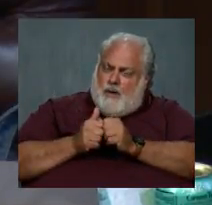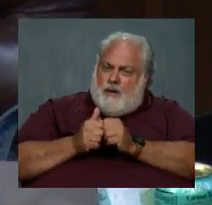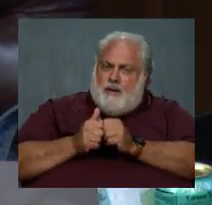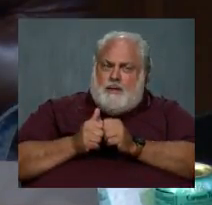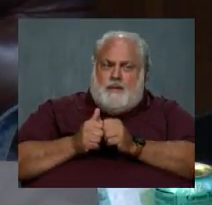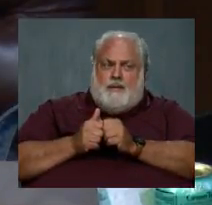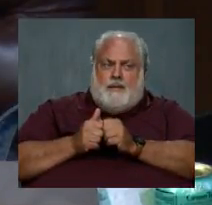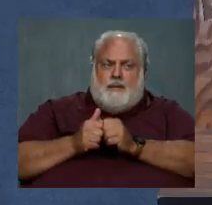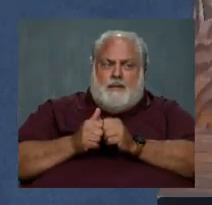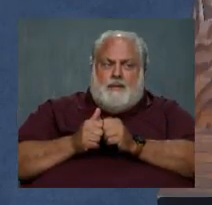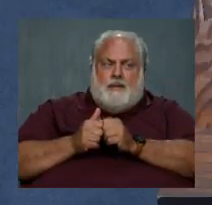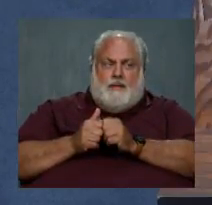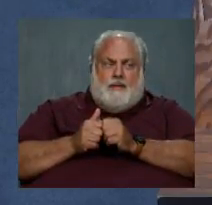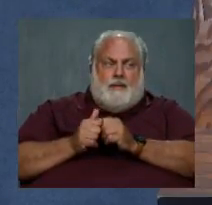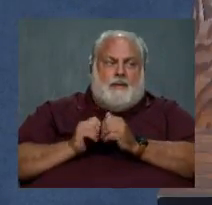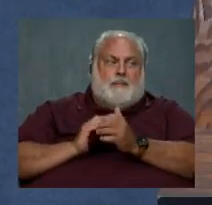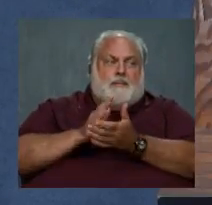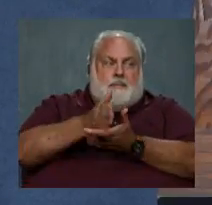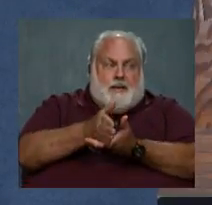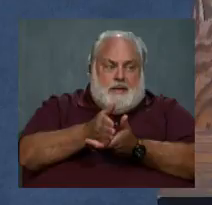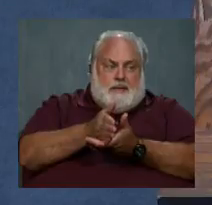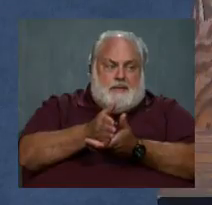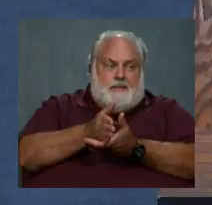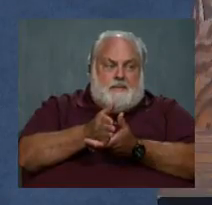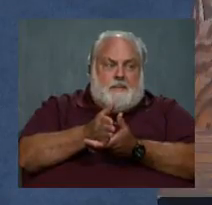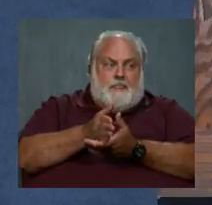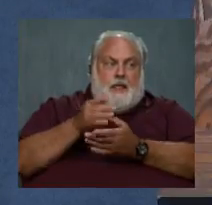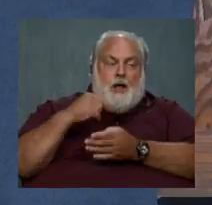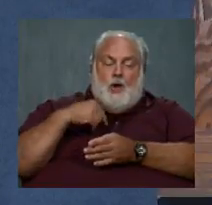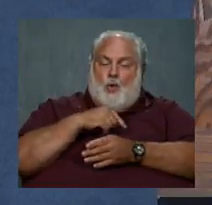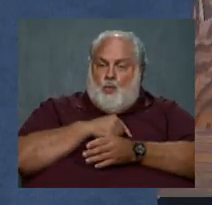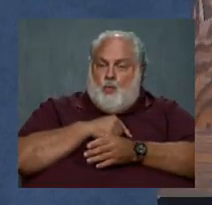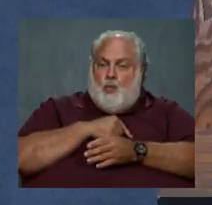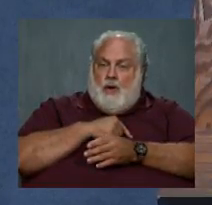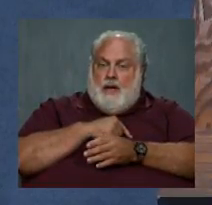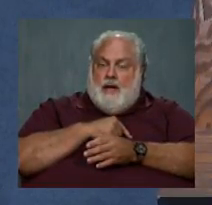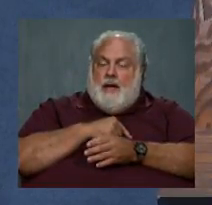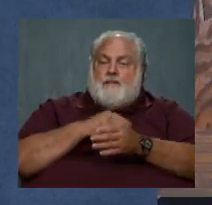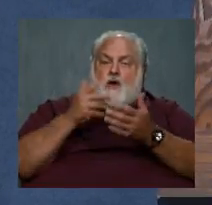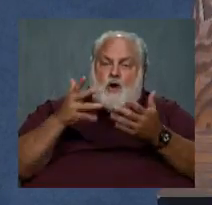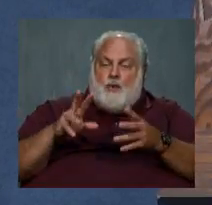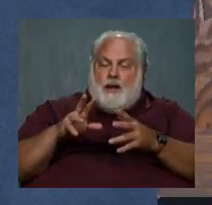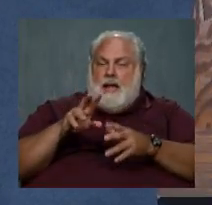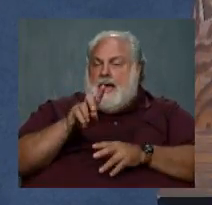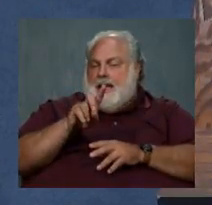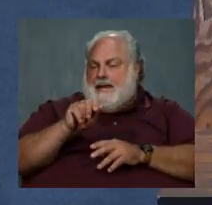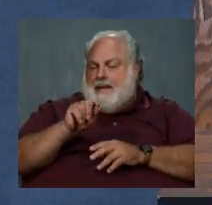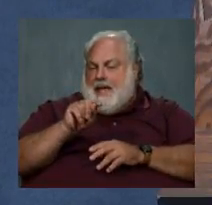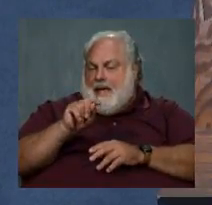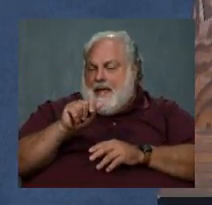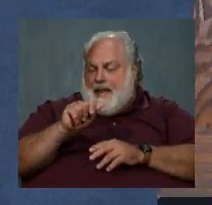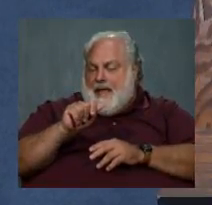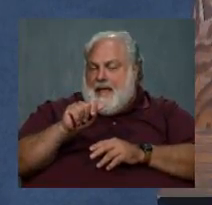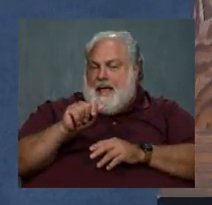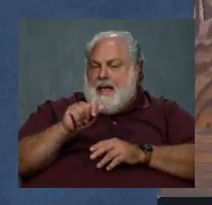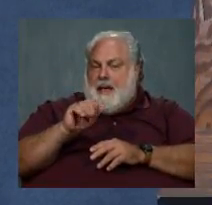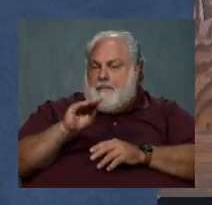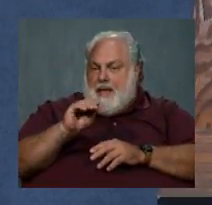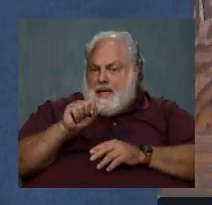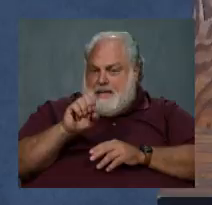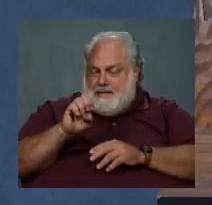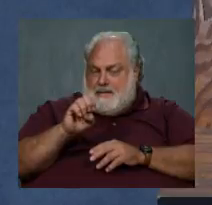may I address that? We've actually taken a data-based approach. I mean, it's about metrics,